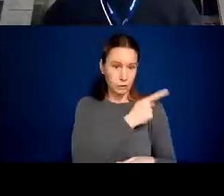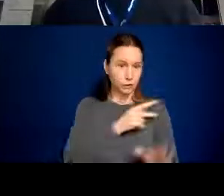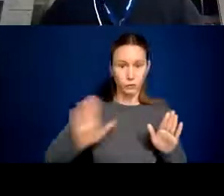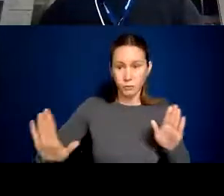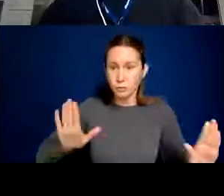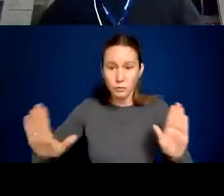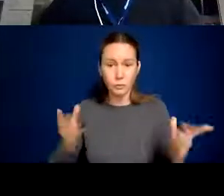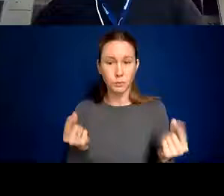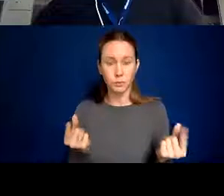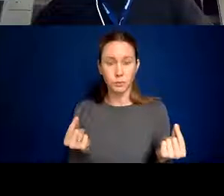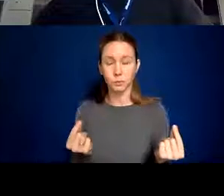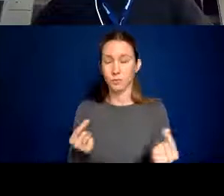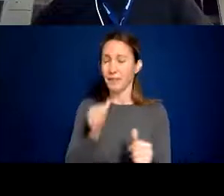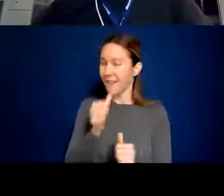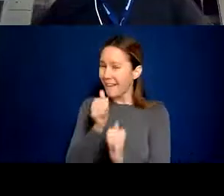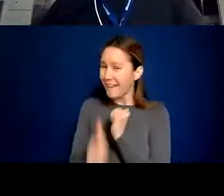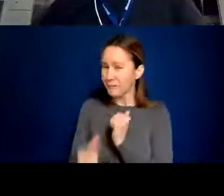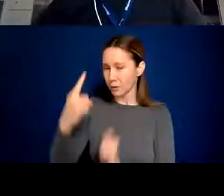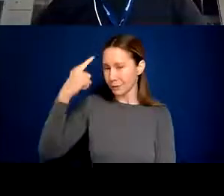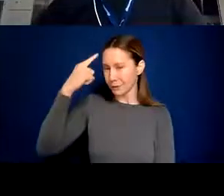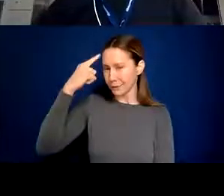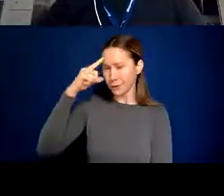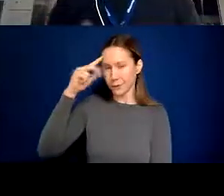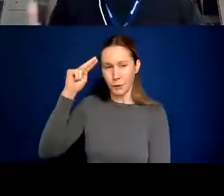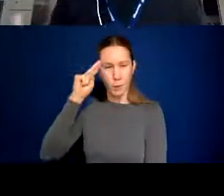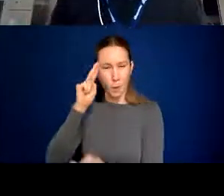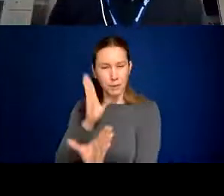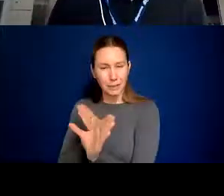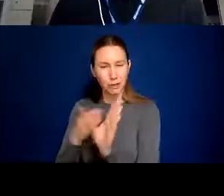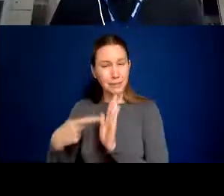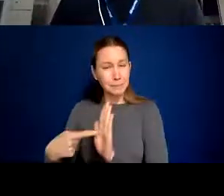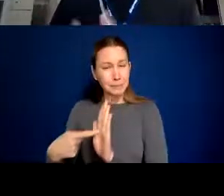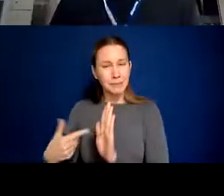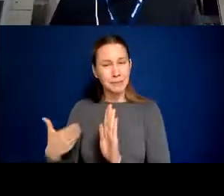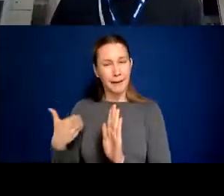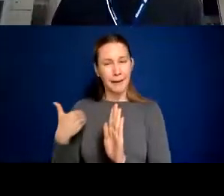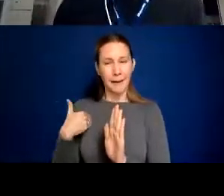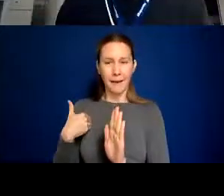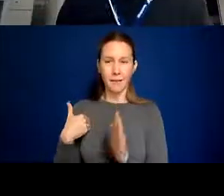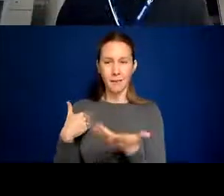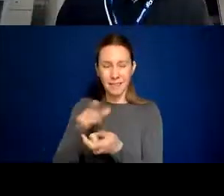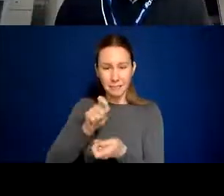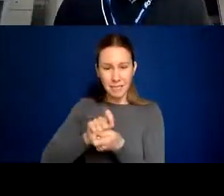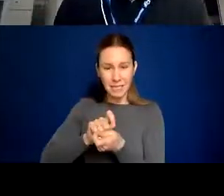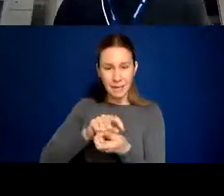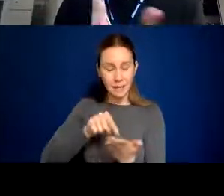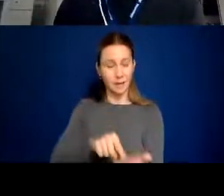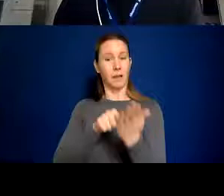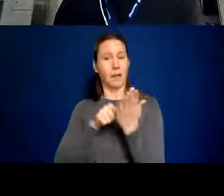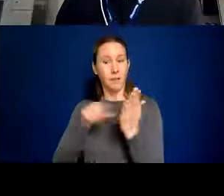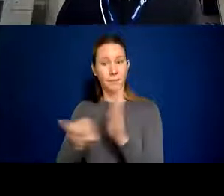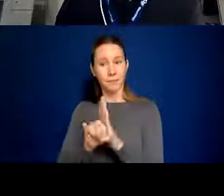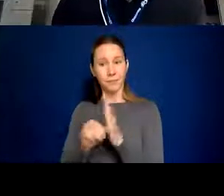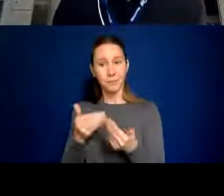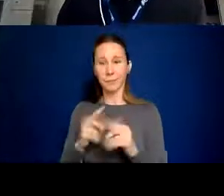every neuropsychiatric symptom has this as a source, but it's important to identify when it happens because